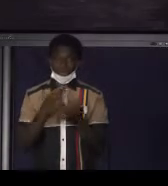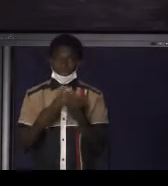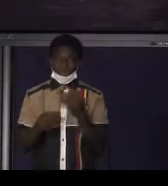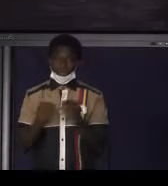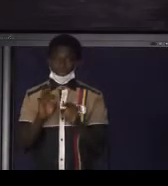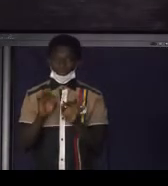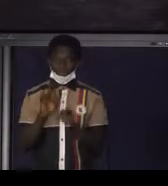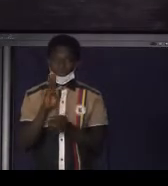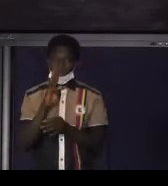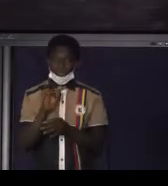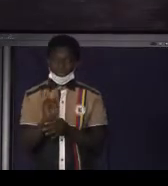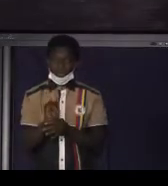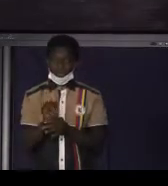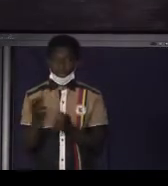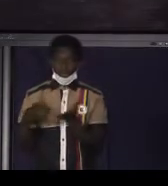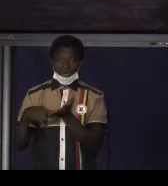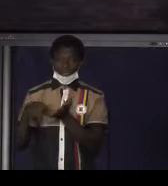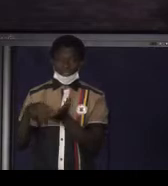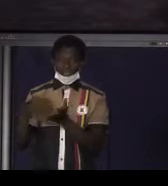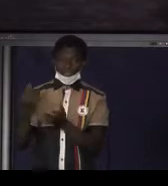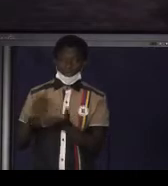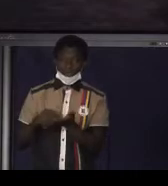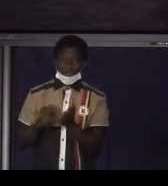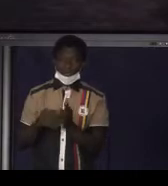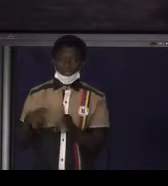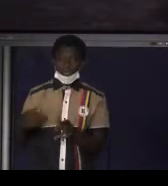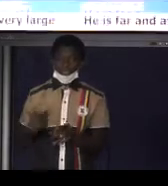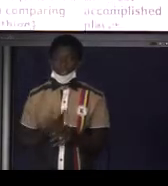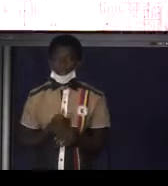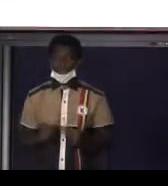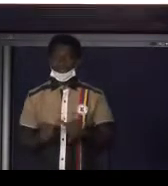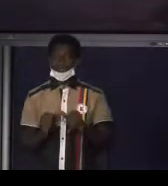of meaning. Let's continue.